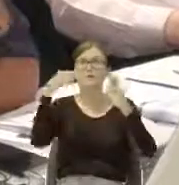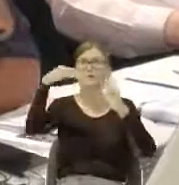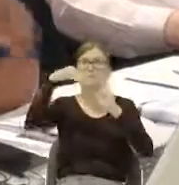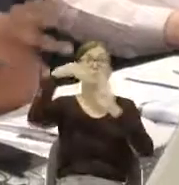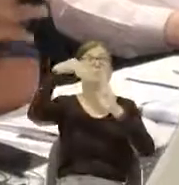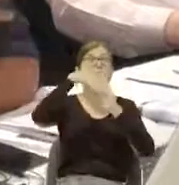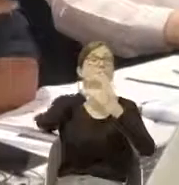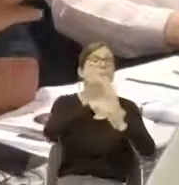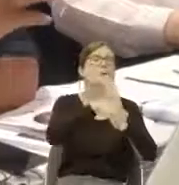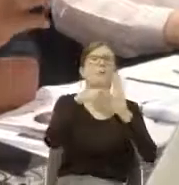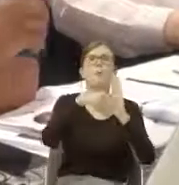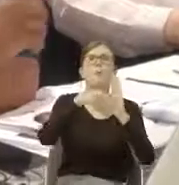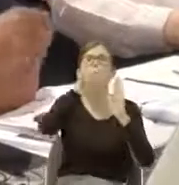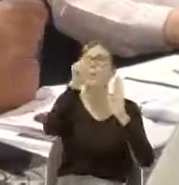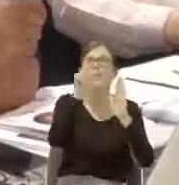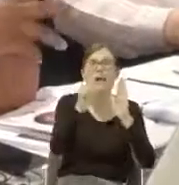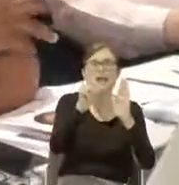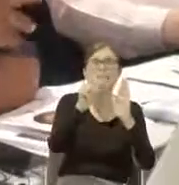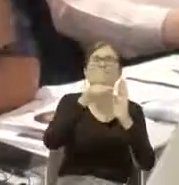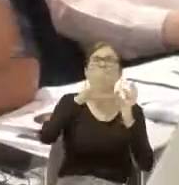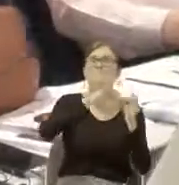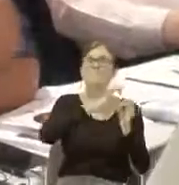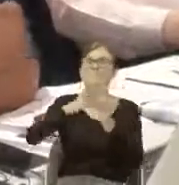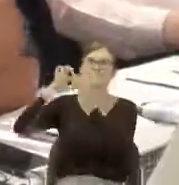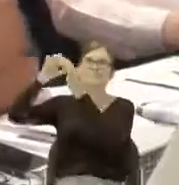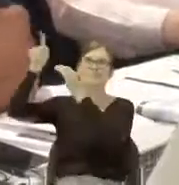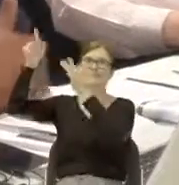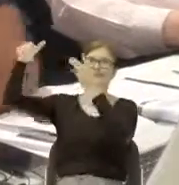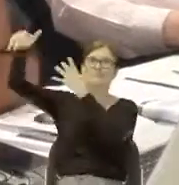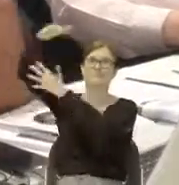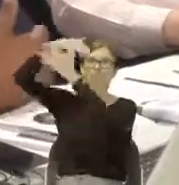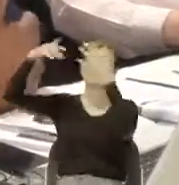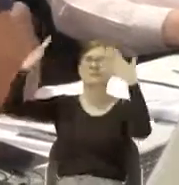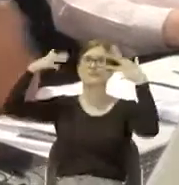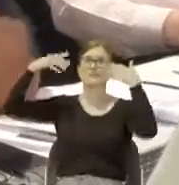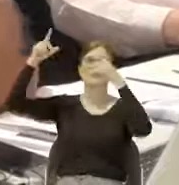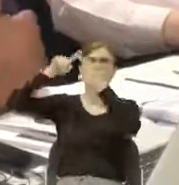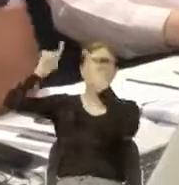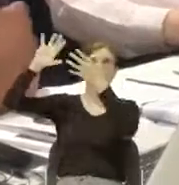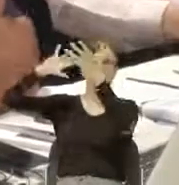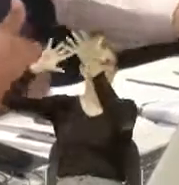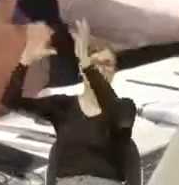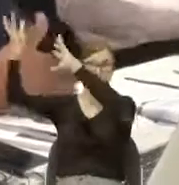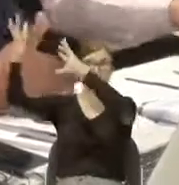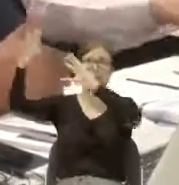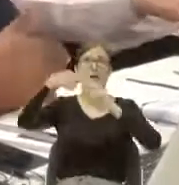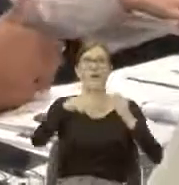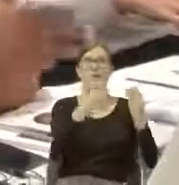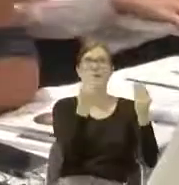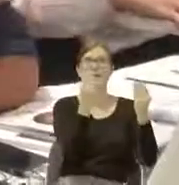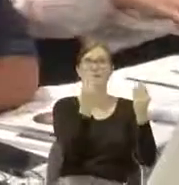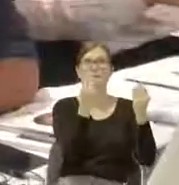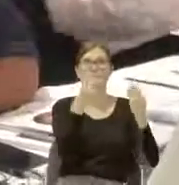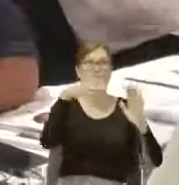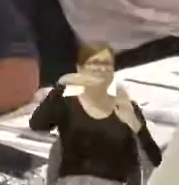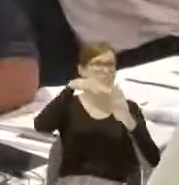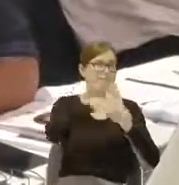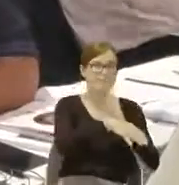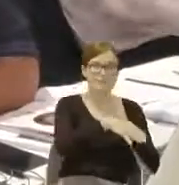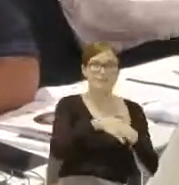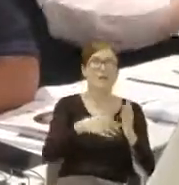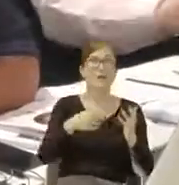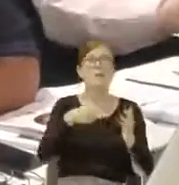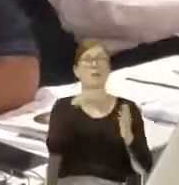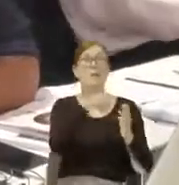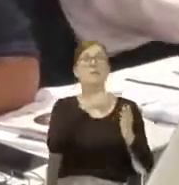billion rands, which they did not budget for. And these were the discussions that we had when we adopted the new urban agendas, which I think,